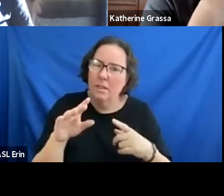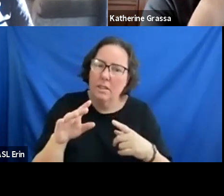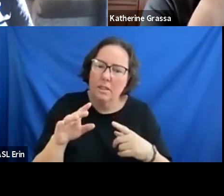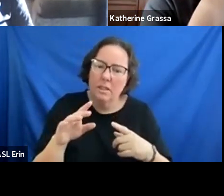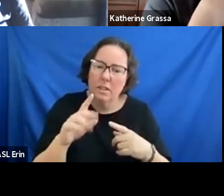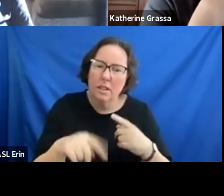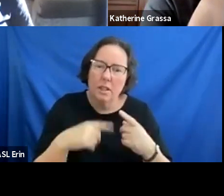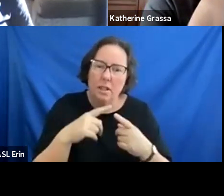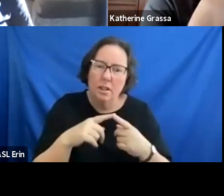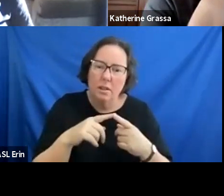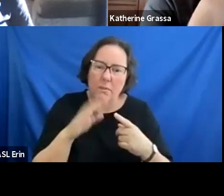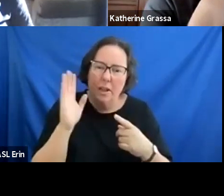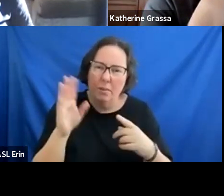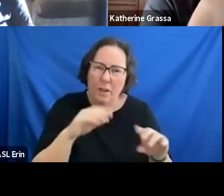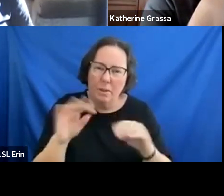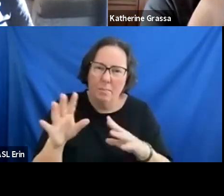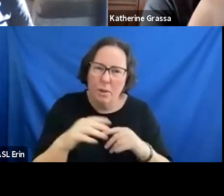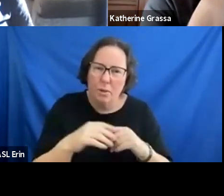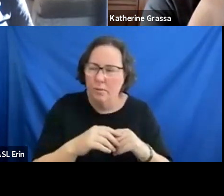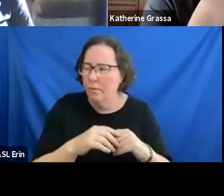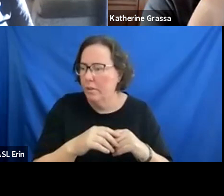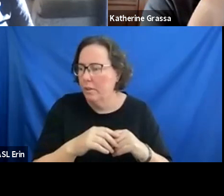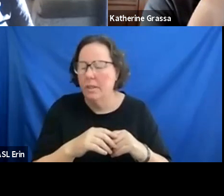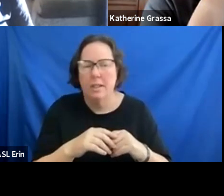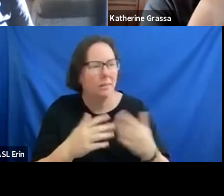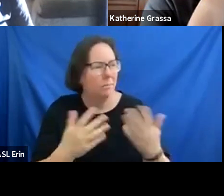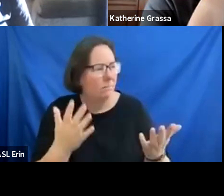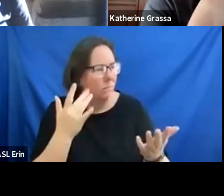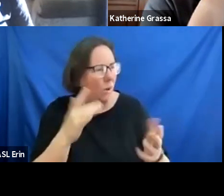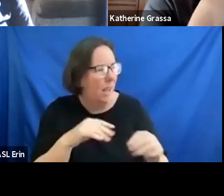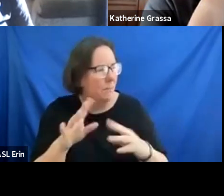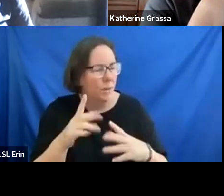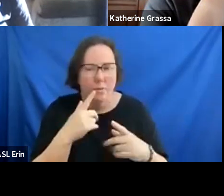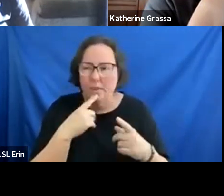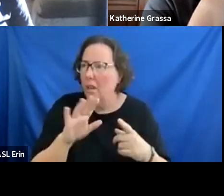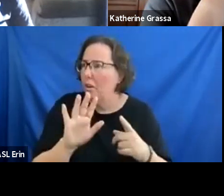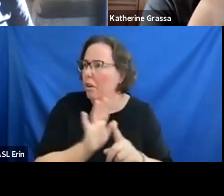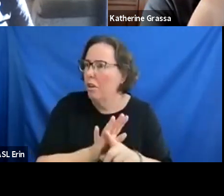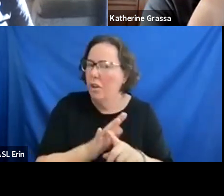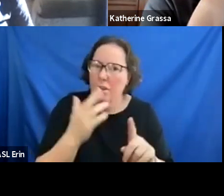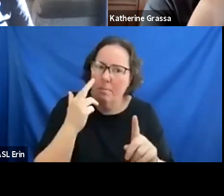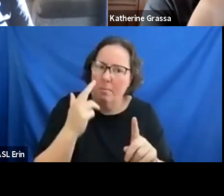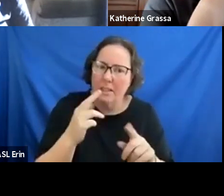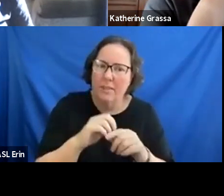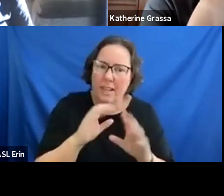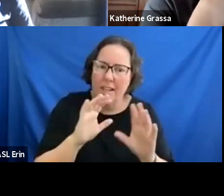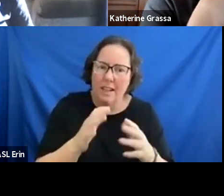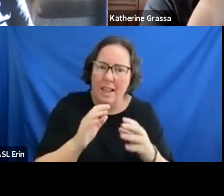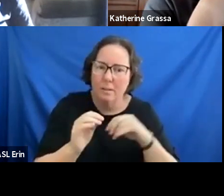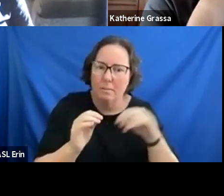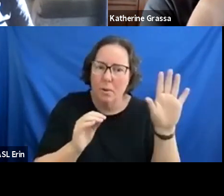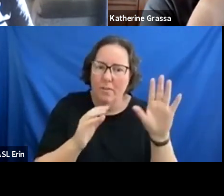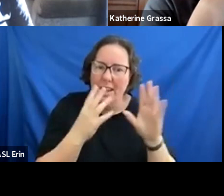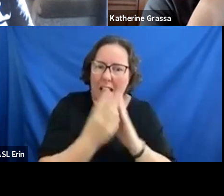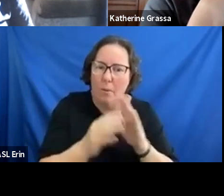move?" I asked why. Turned out to be her best friend in the class is moving out of Boston